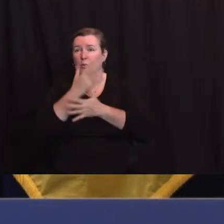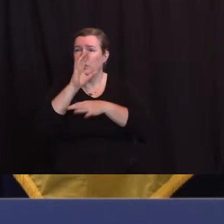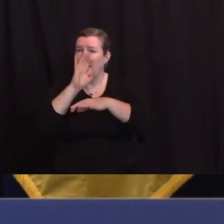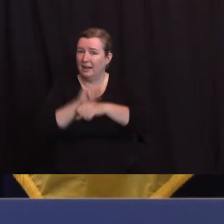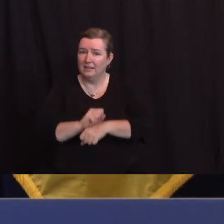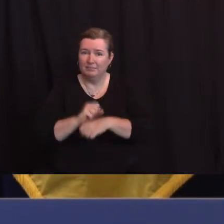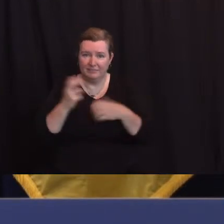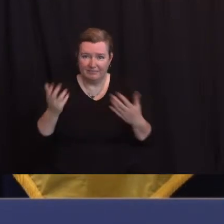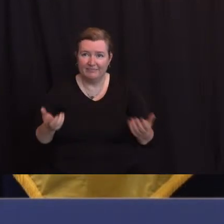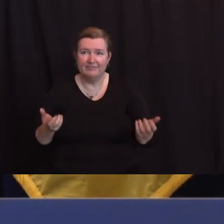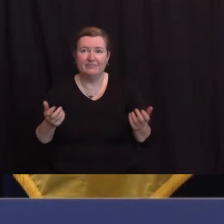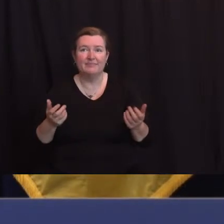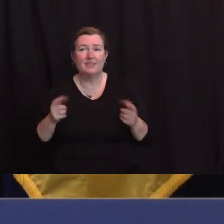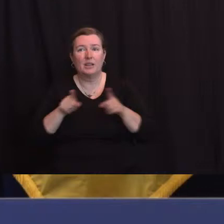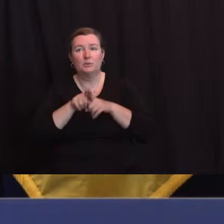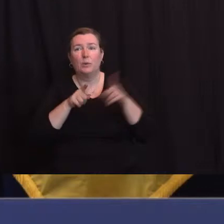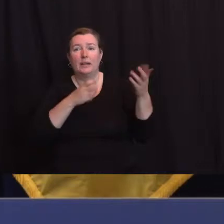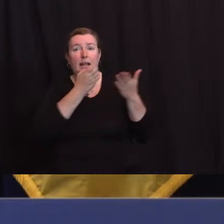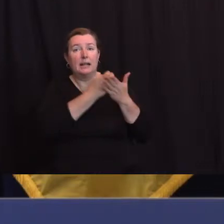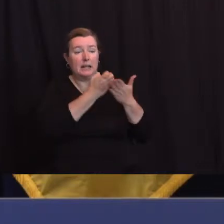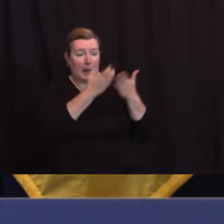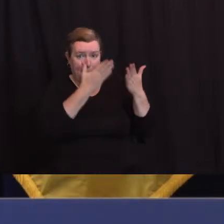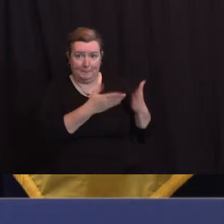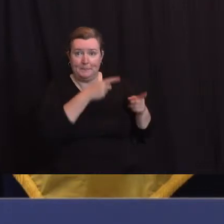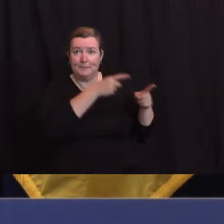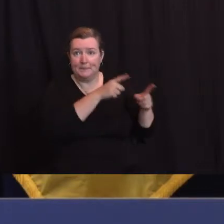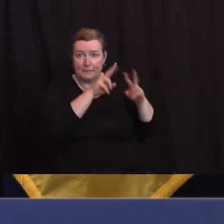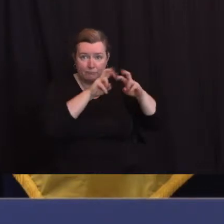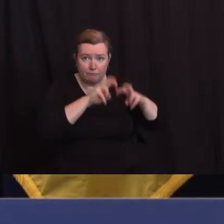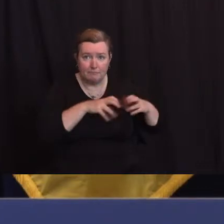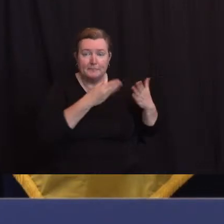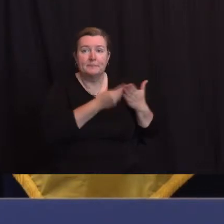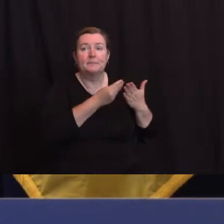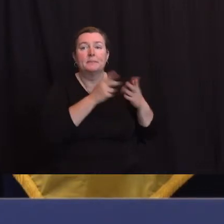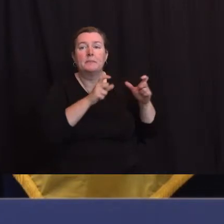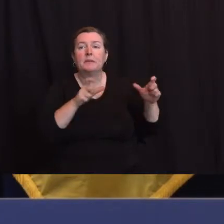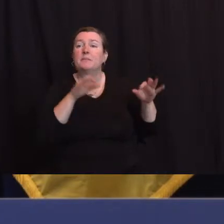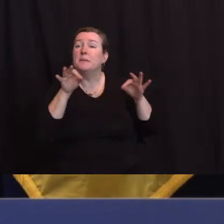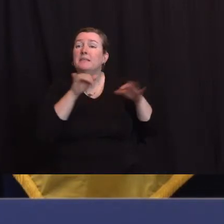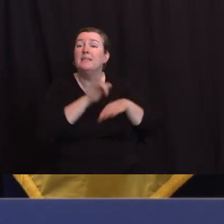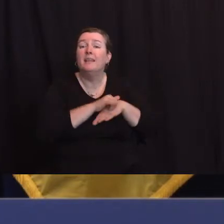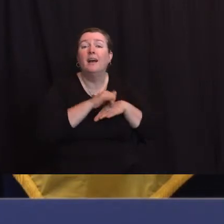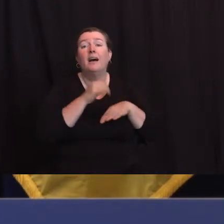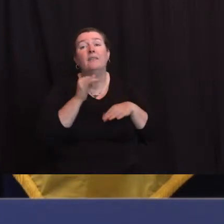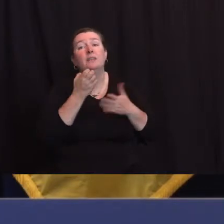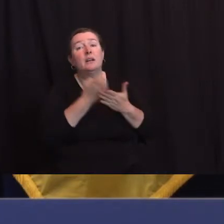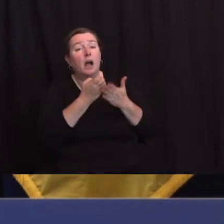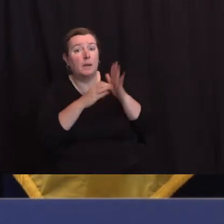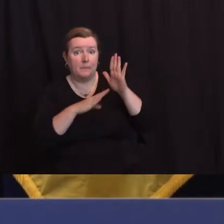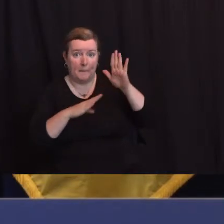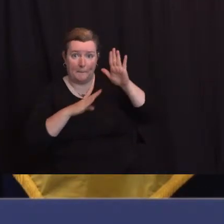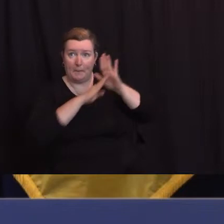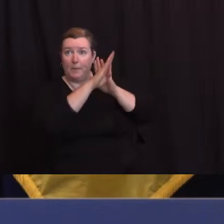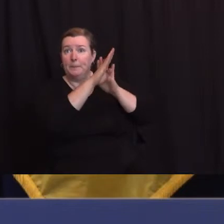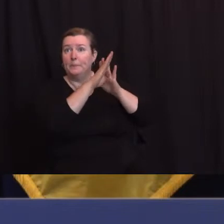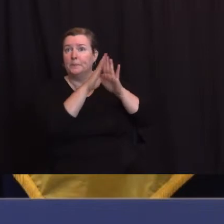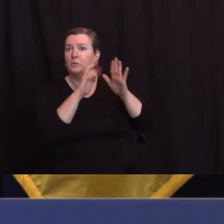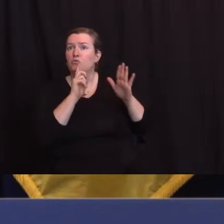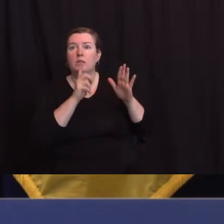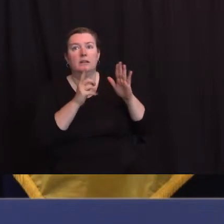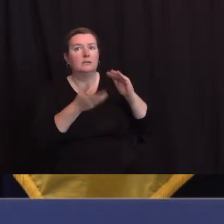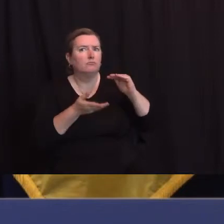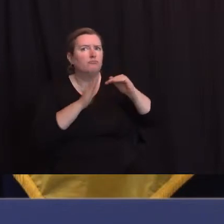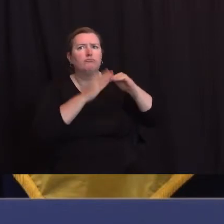remind folks, that when the economy is going up, particularly at a steep rate as it is now in New Jersey, as it is in the country in